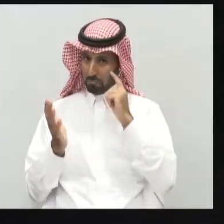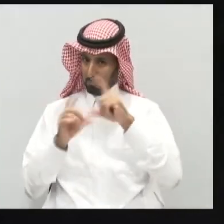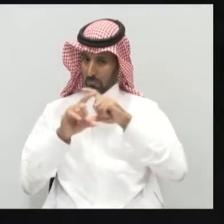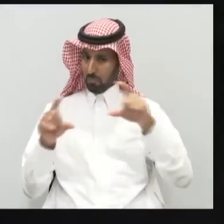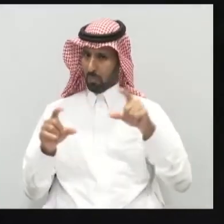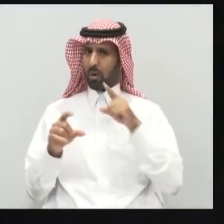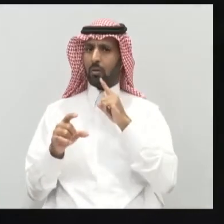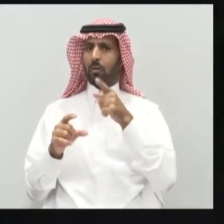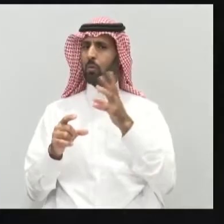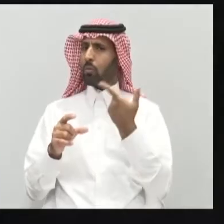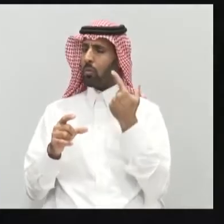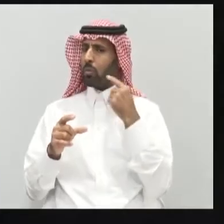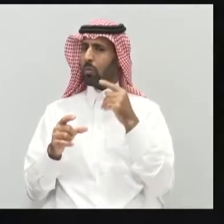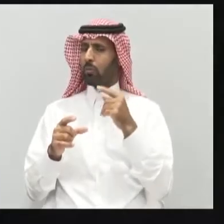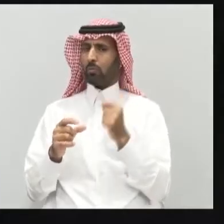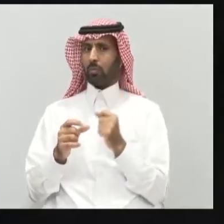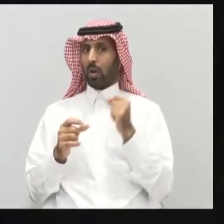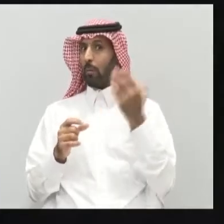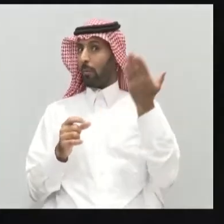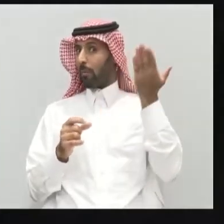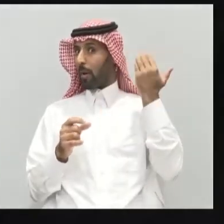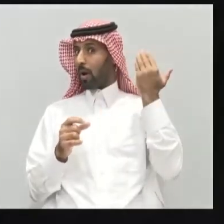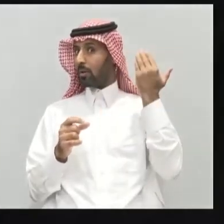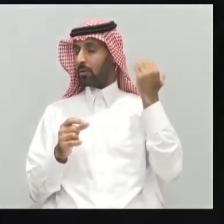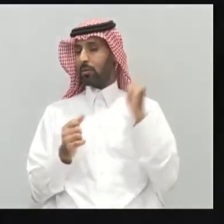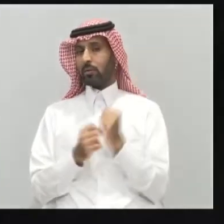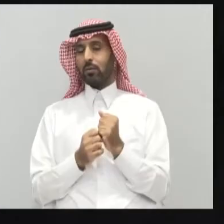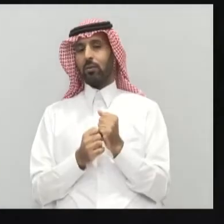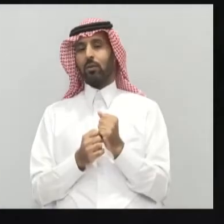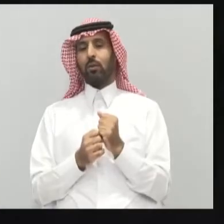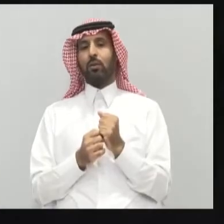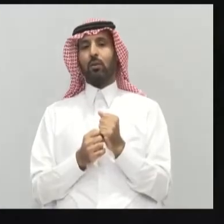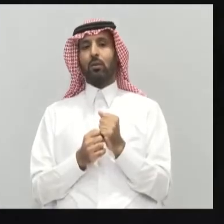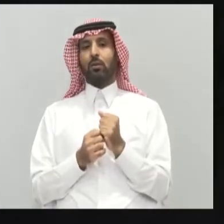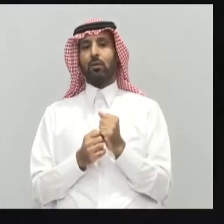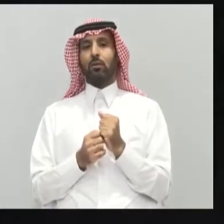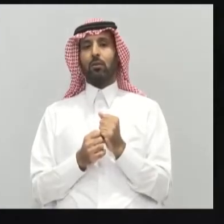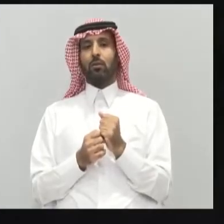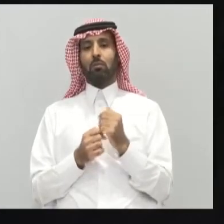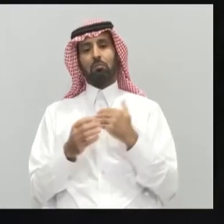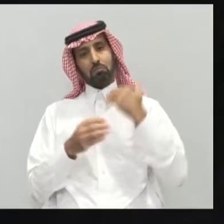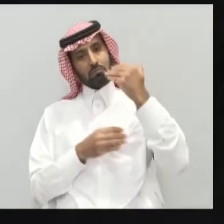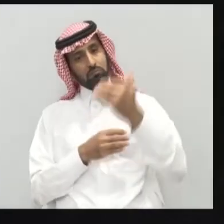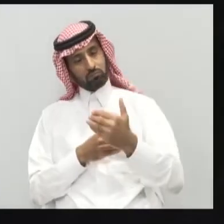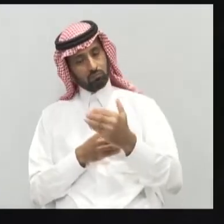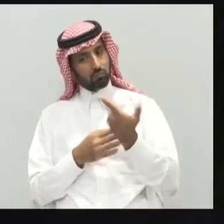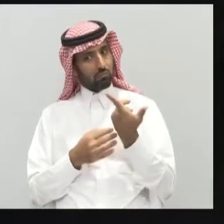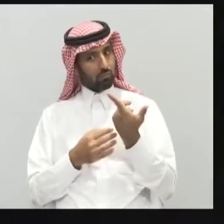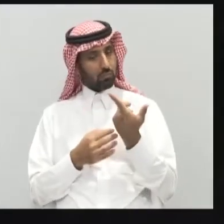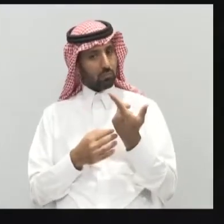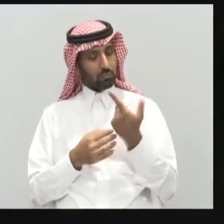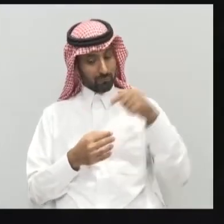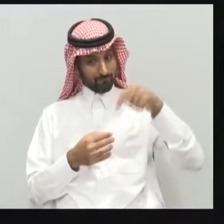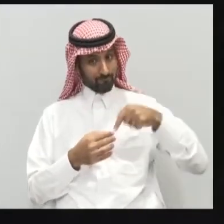tell me which tense is it. Are we talking in the past? Talking about future? Talking about